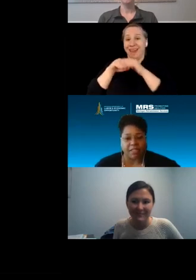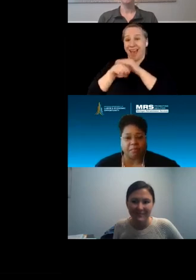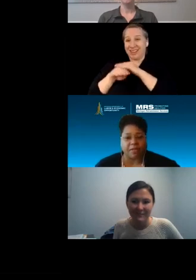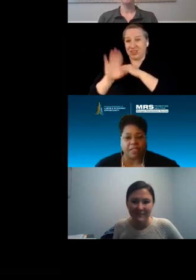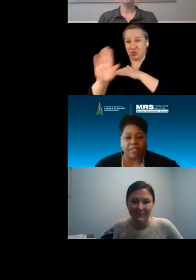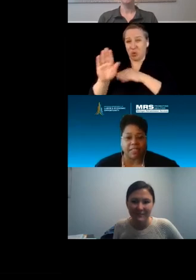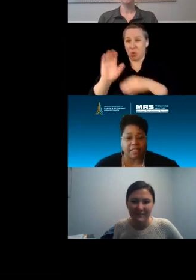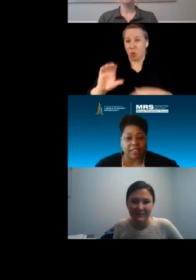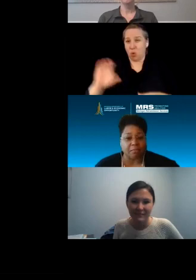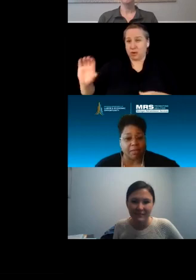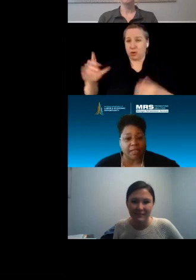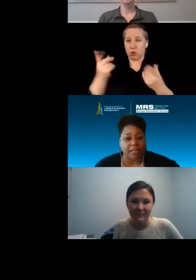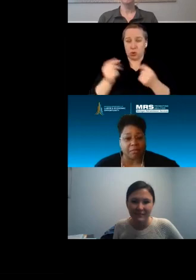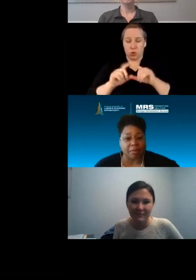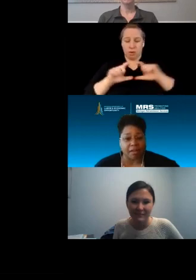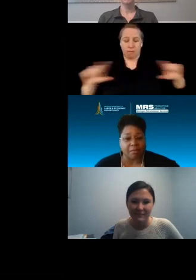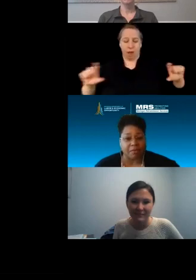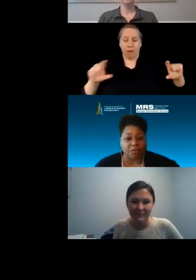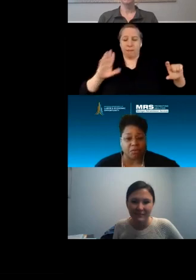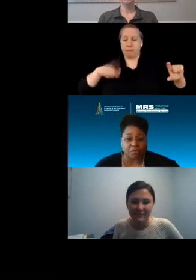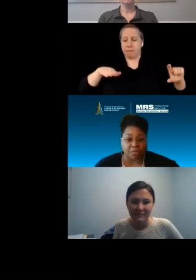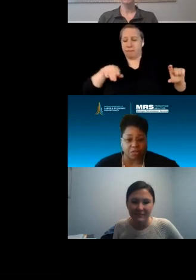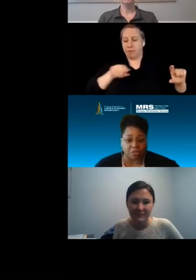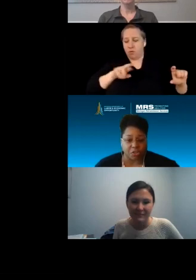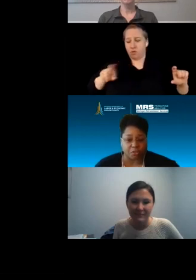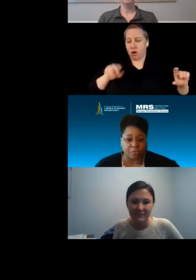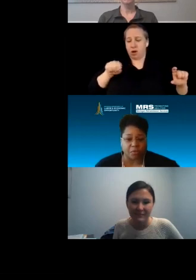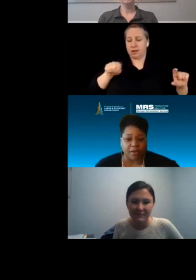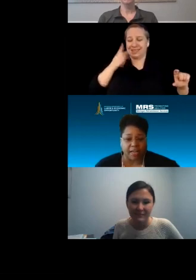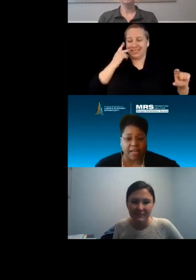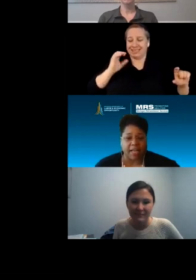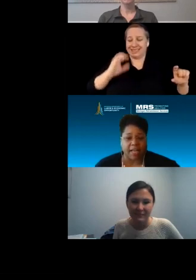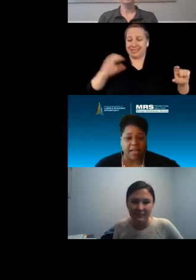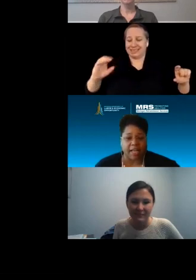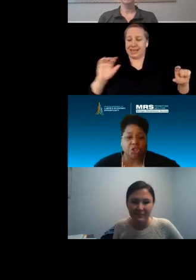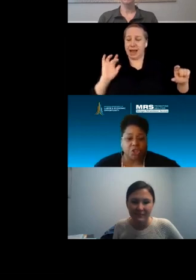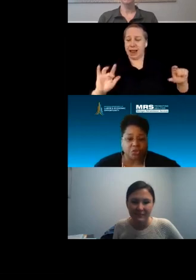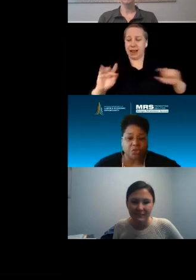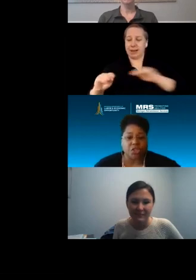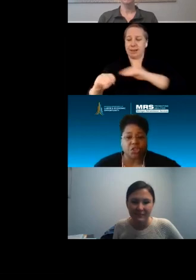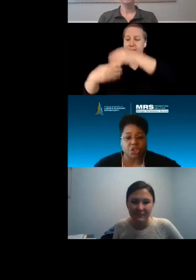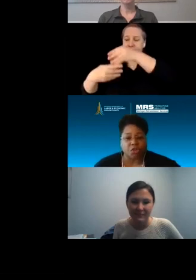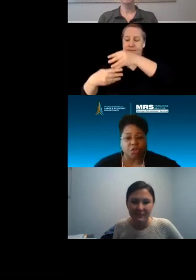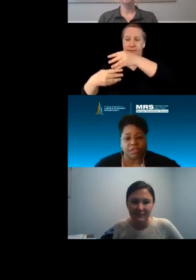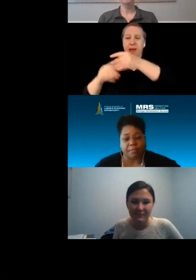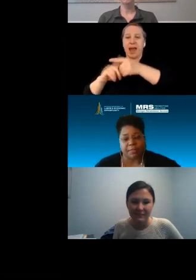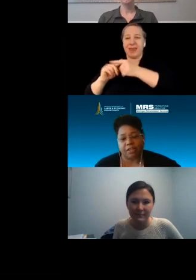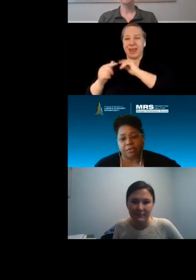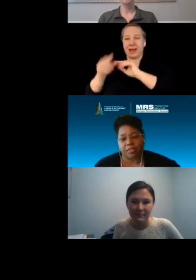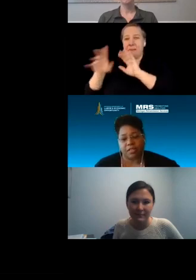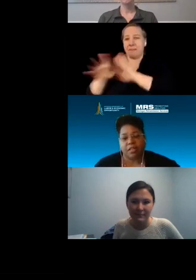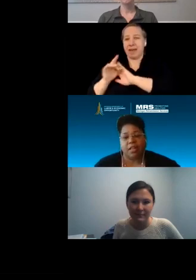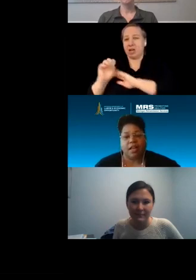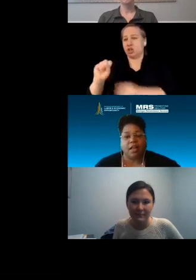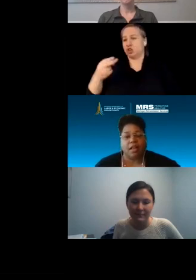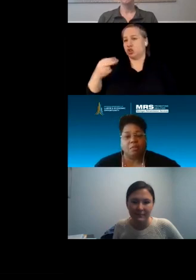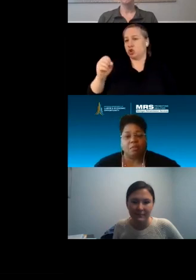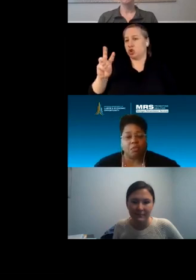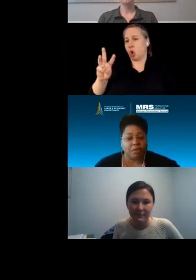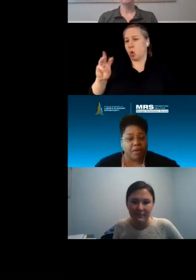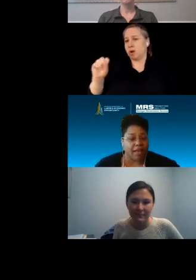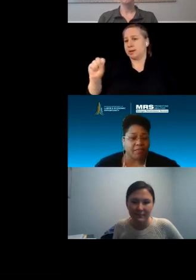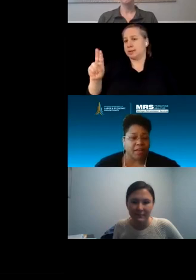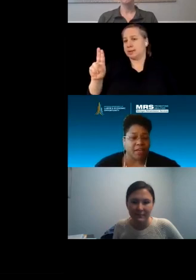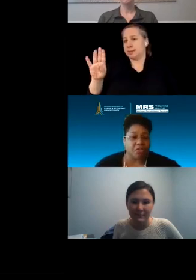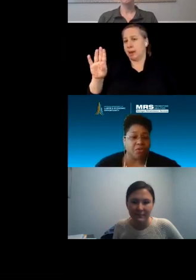captioning, please press the CC button at the bottom of your Zoom screen and choose Show Subtitles. We